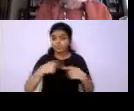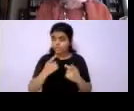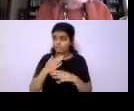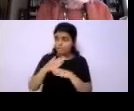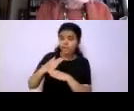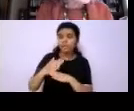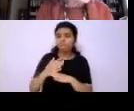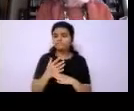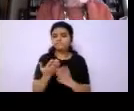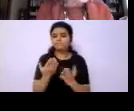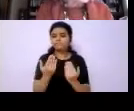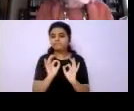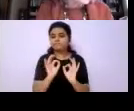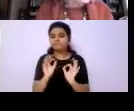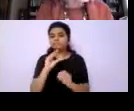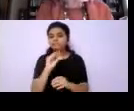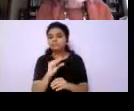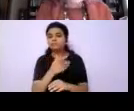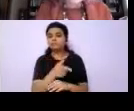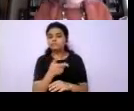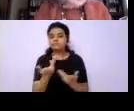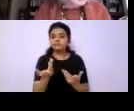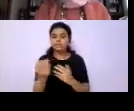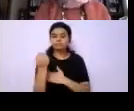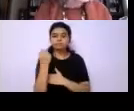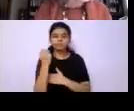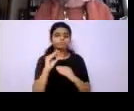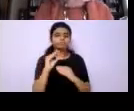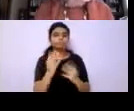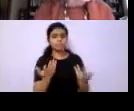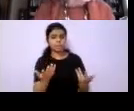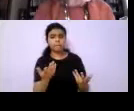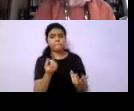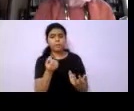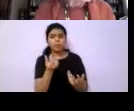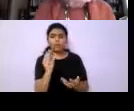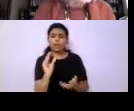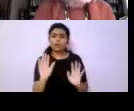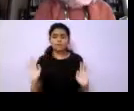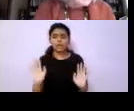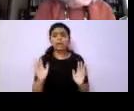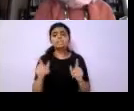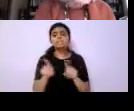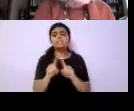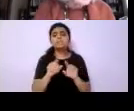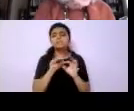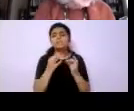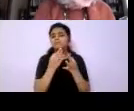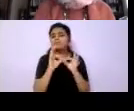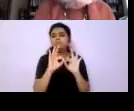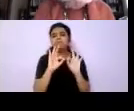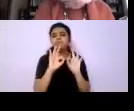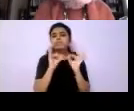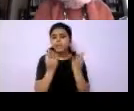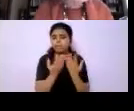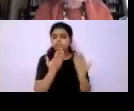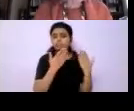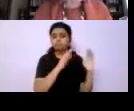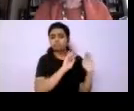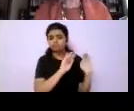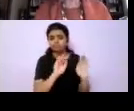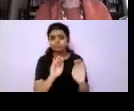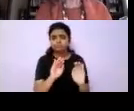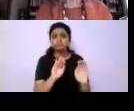the cost and care to struggling families, but it is also liable to hurt those whose ability to